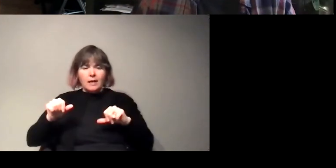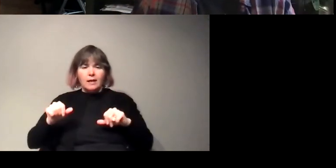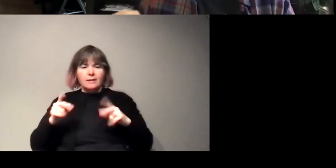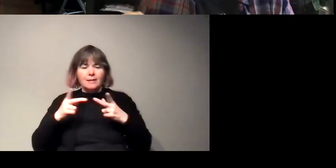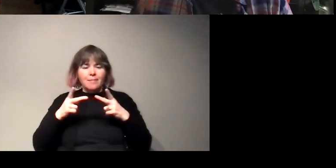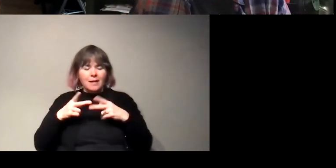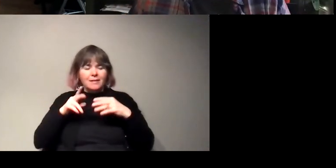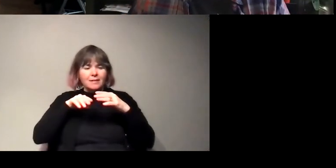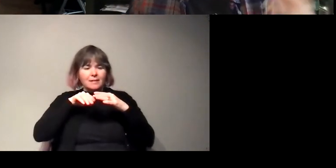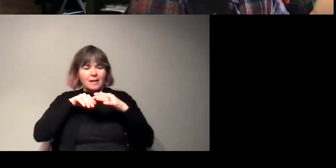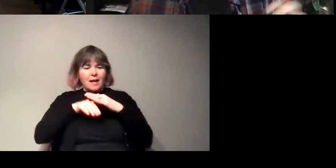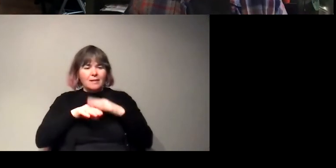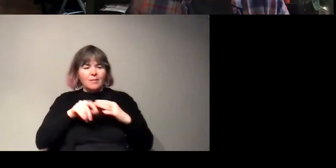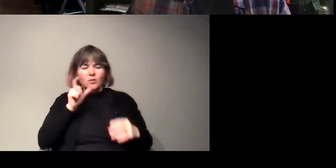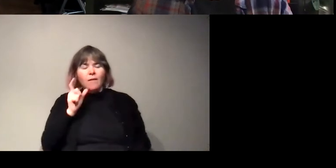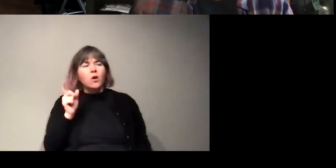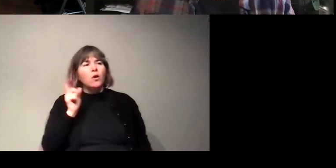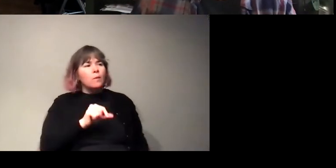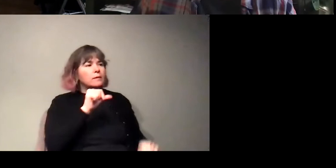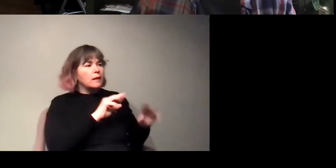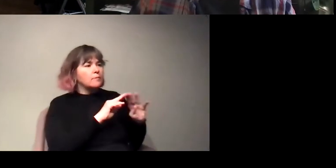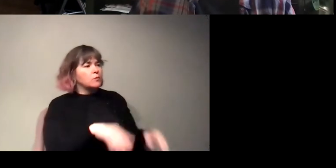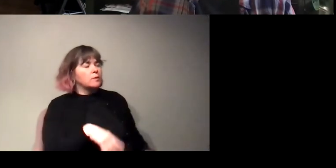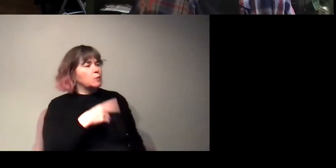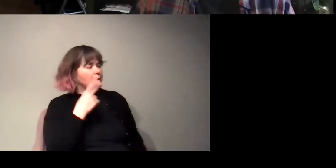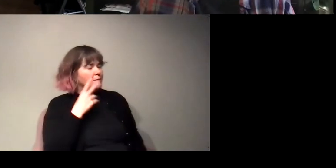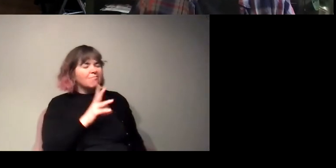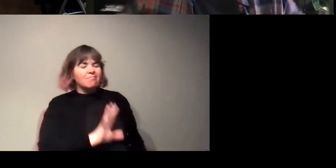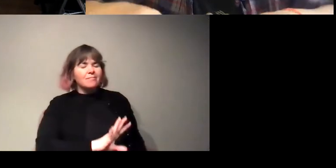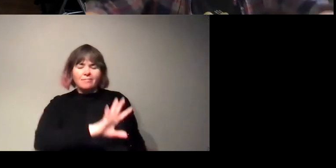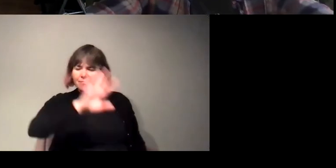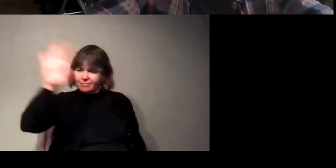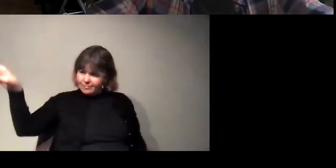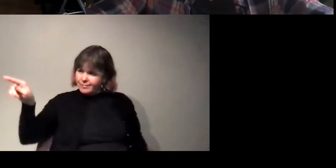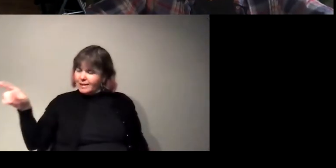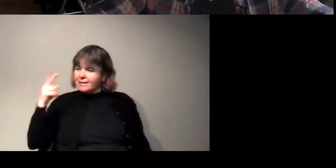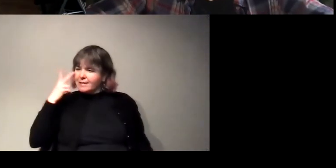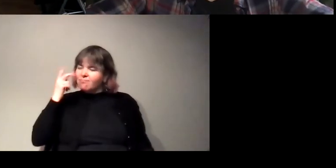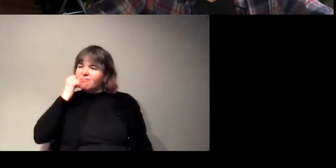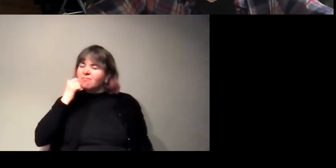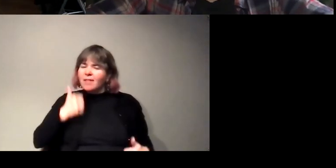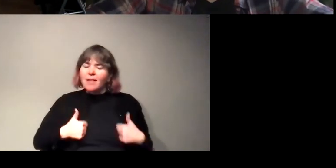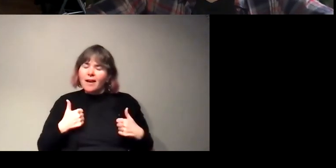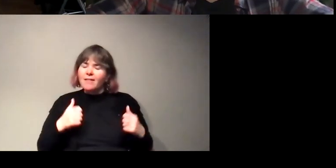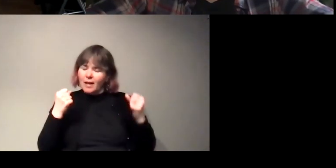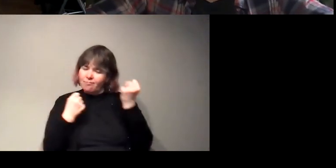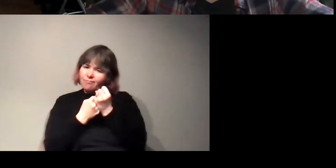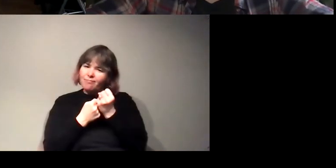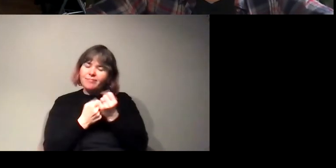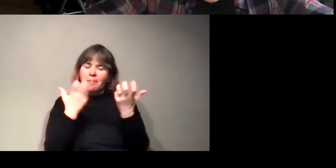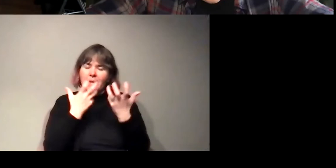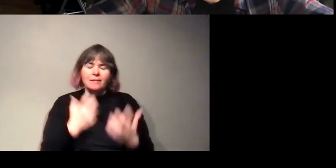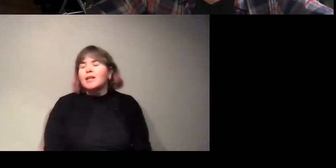that people don't have to like go to the science museum to do. And yeah, all about it. That's amazing.